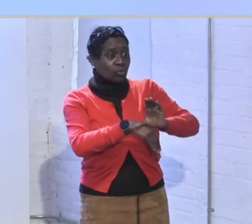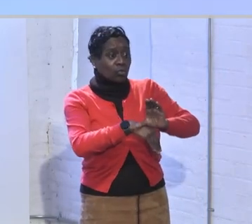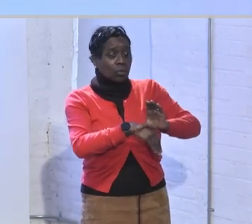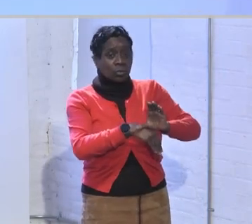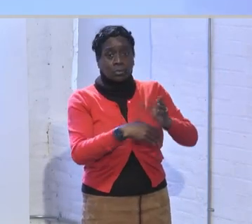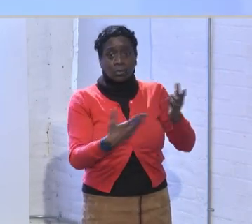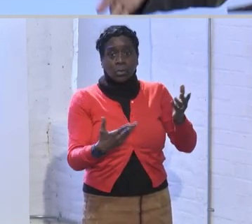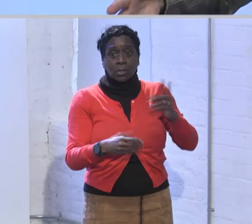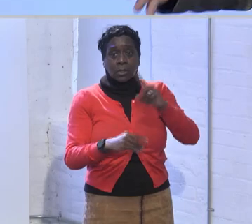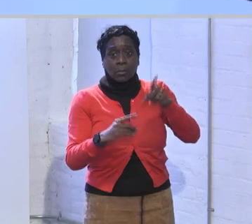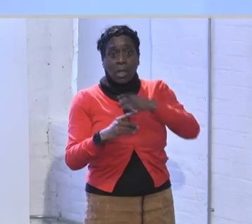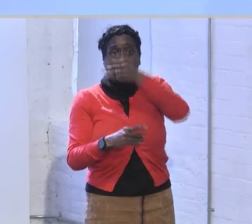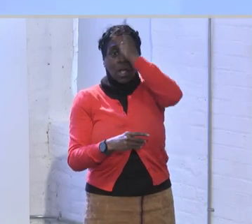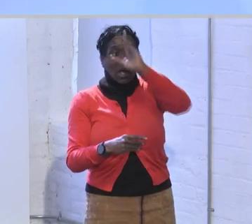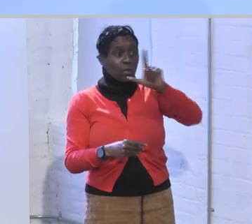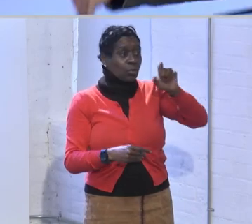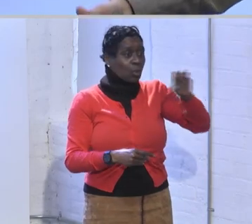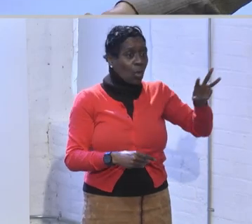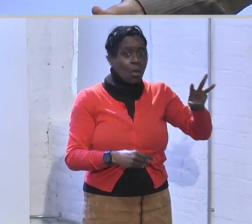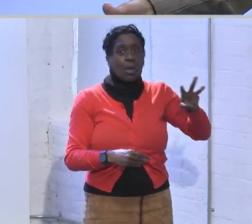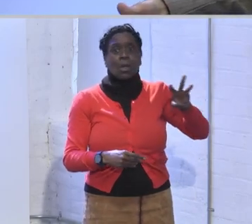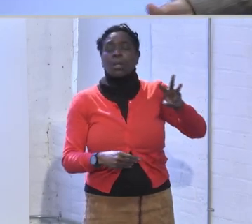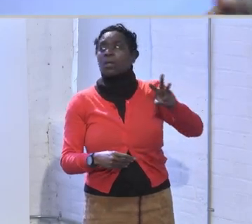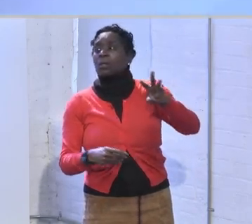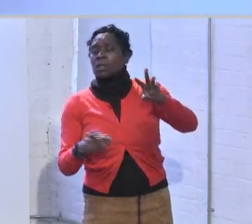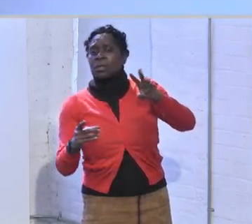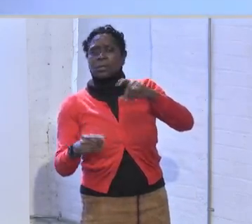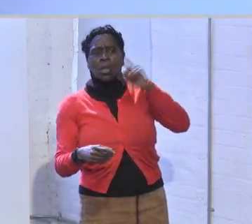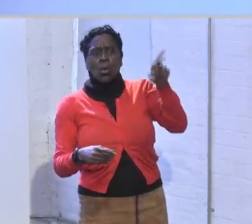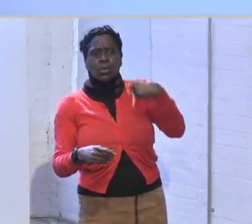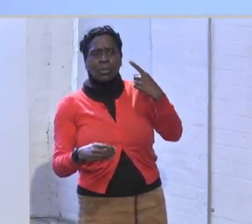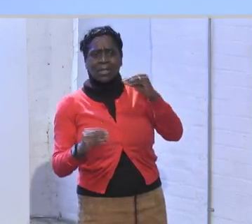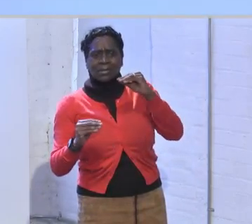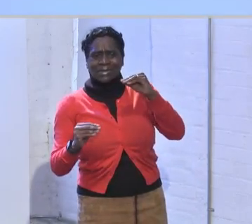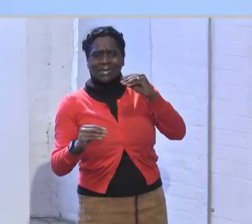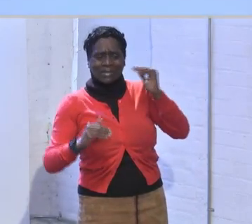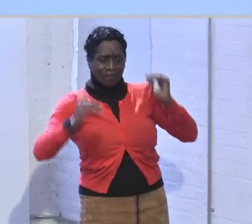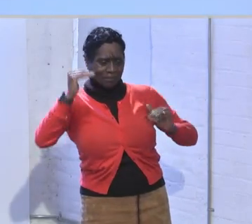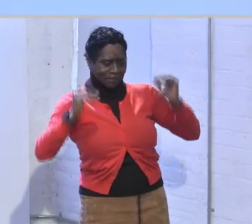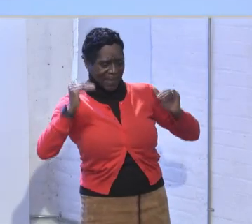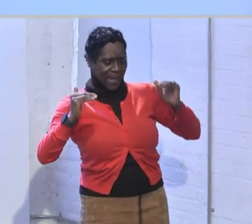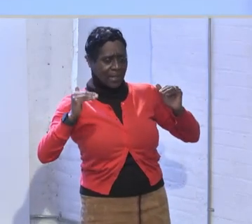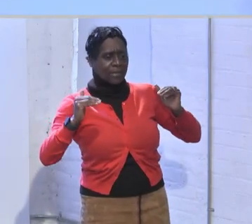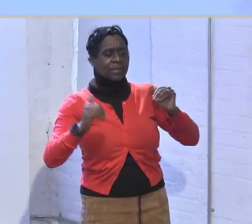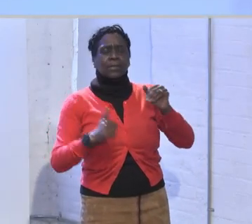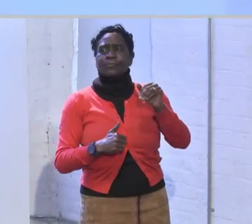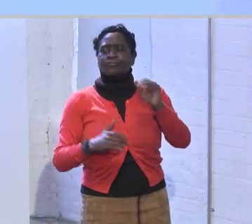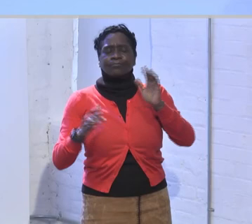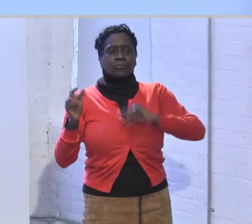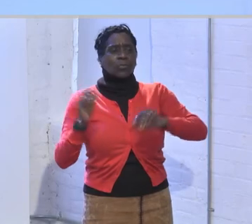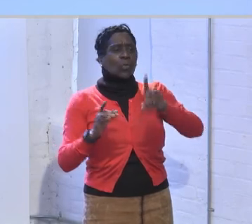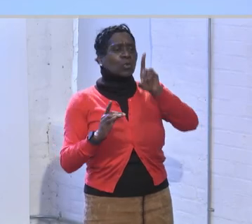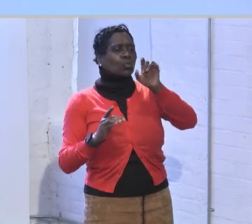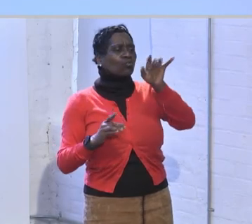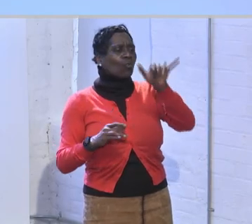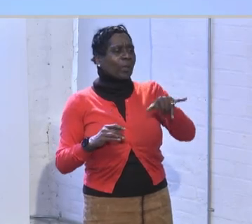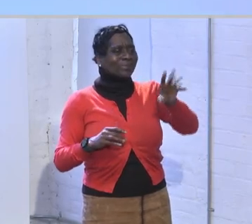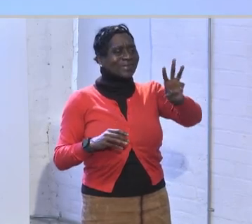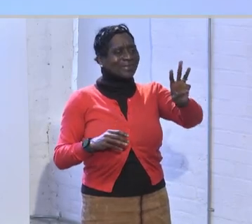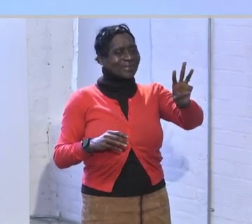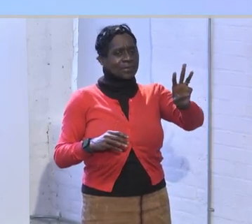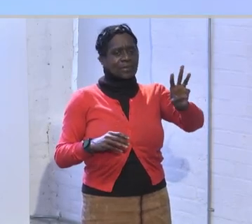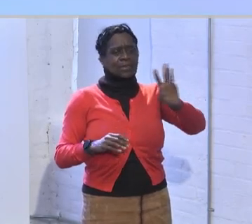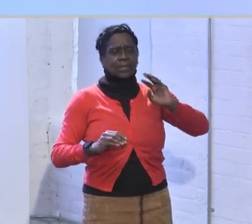all about. It's about God's law. It's about just teaching God's law. And I love the balance of Deuteronomy 6,